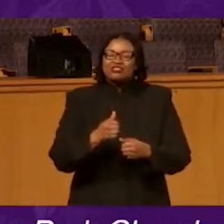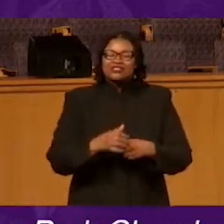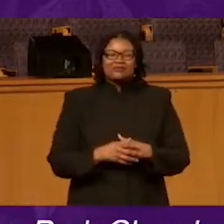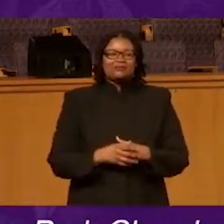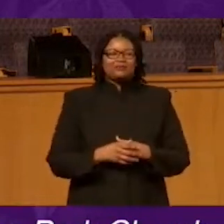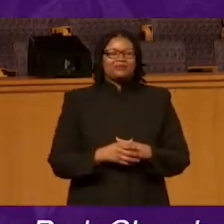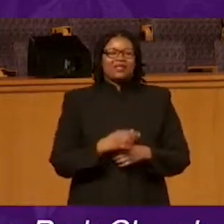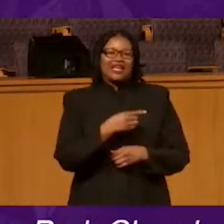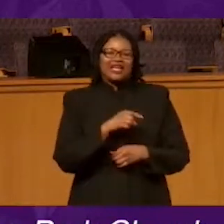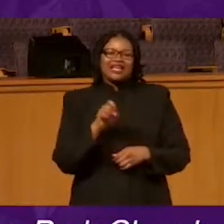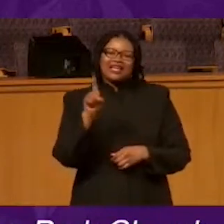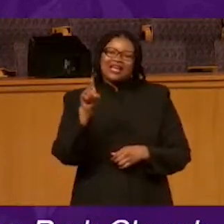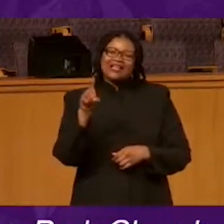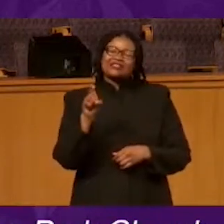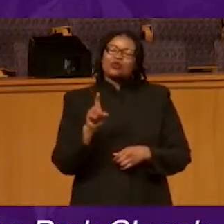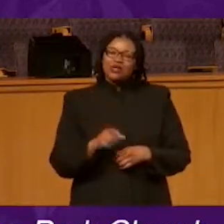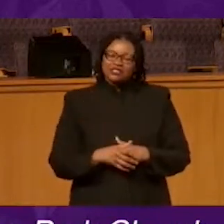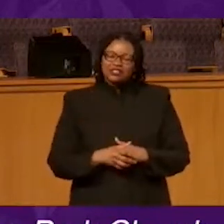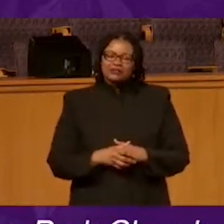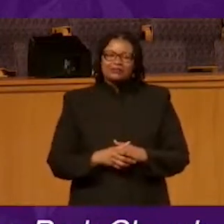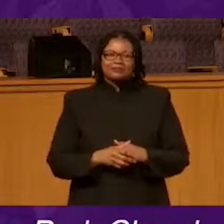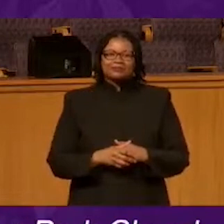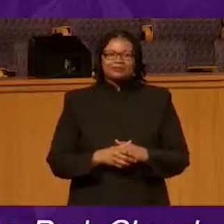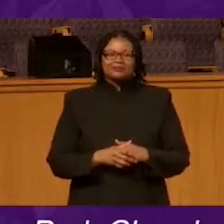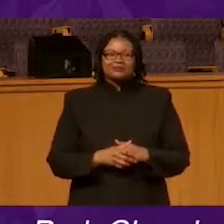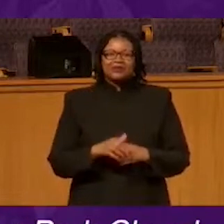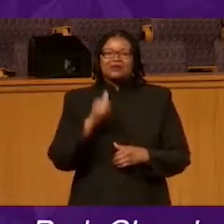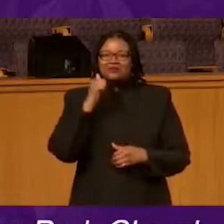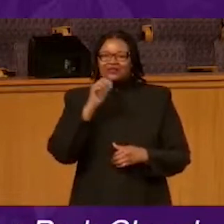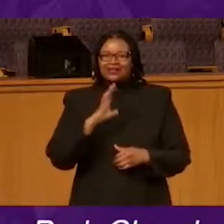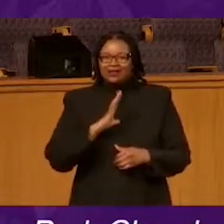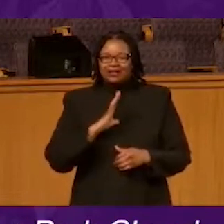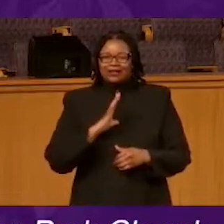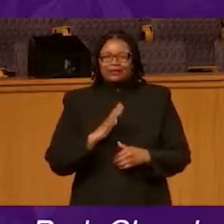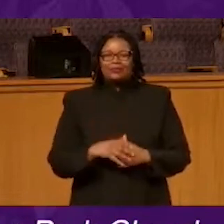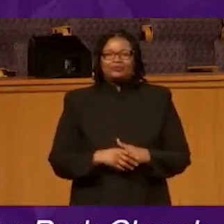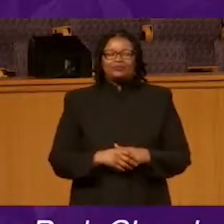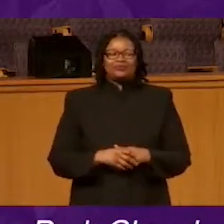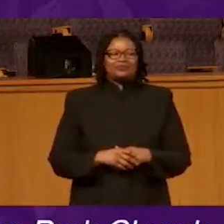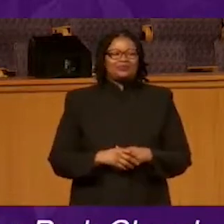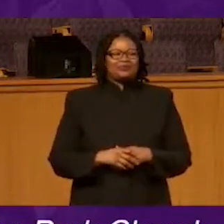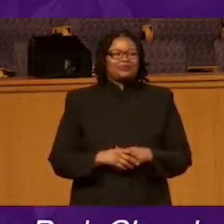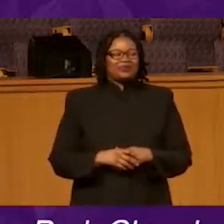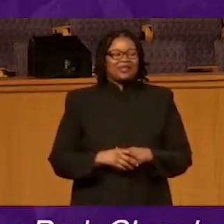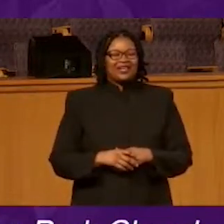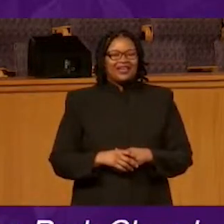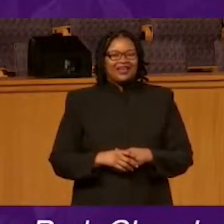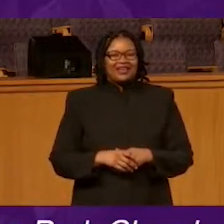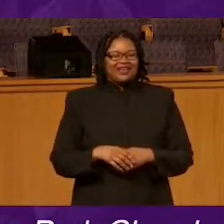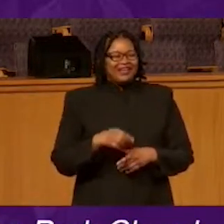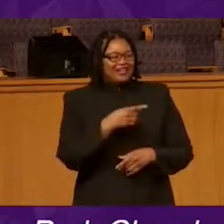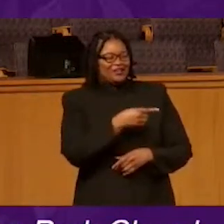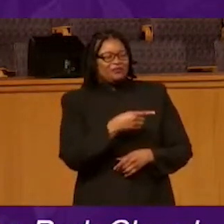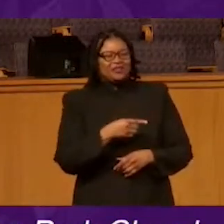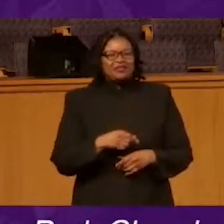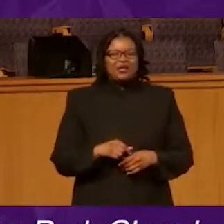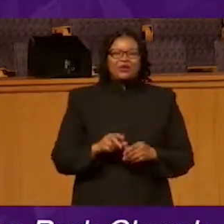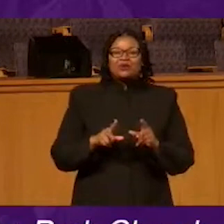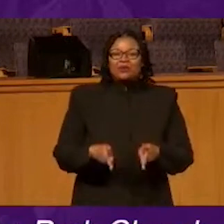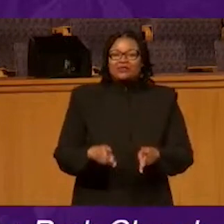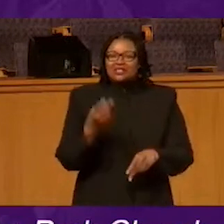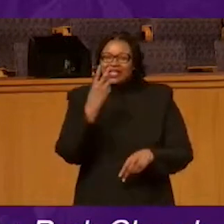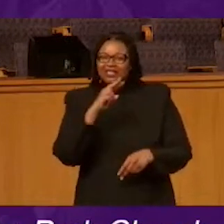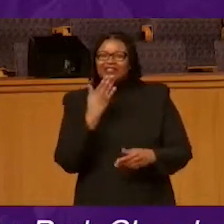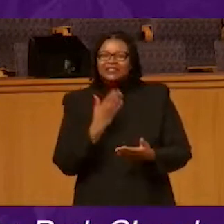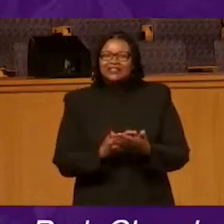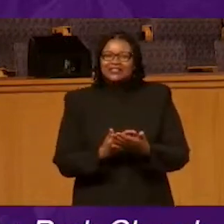because I wanted to see, you know, You ever been with somebody, they look good until